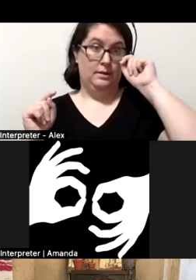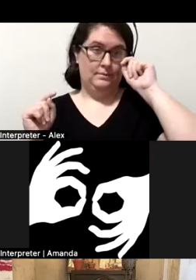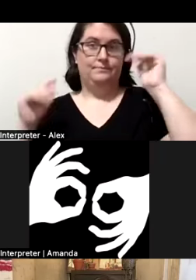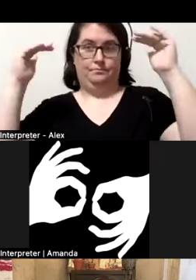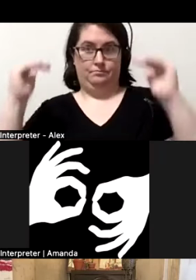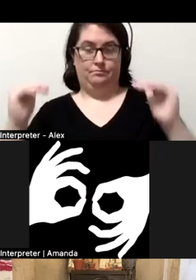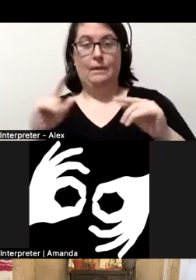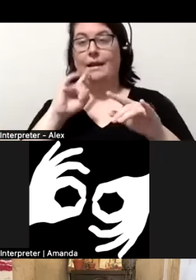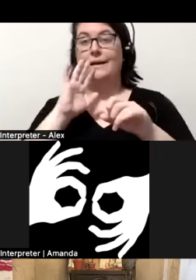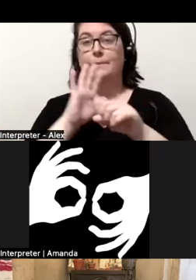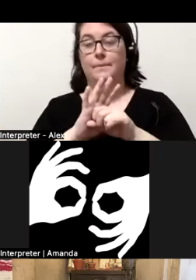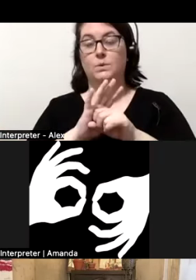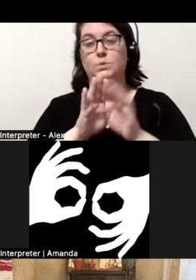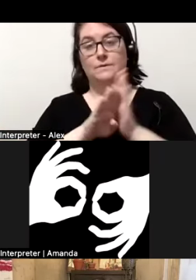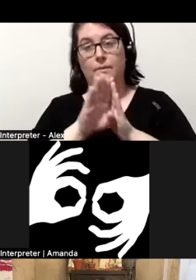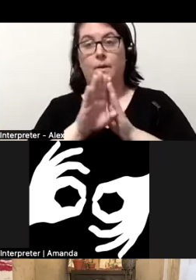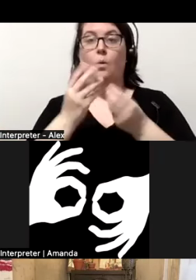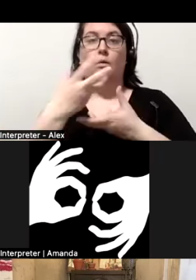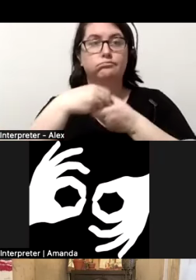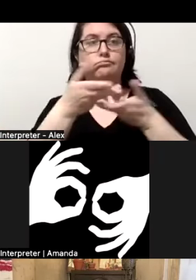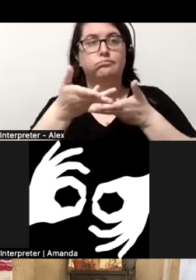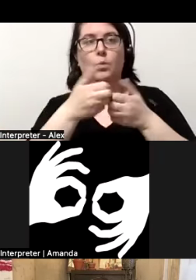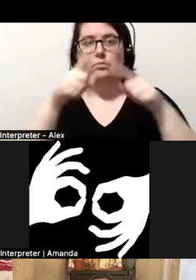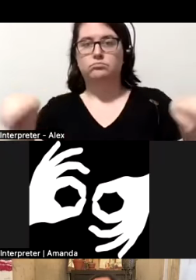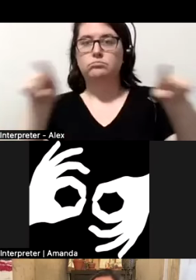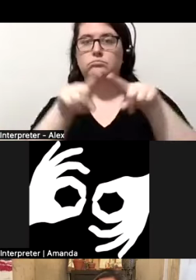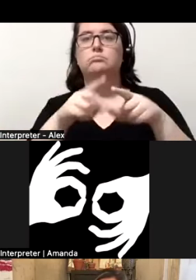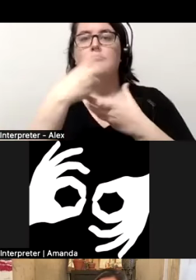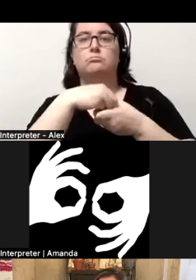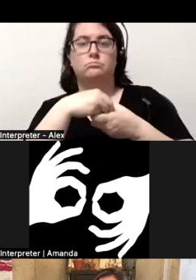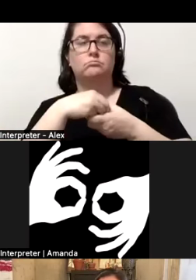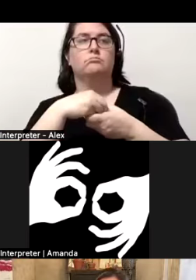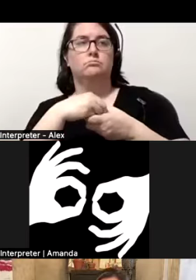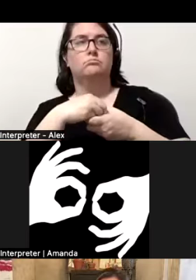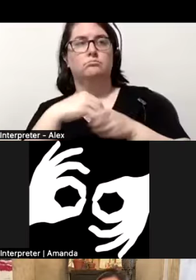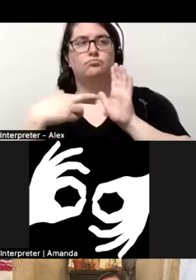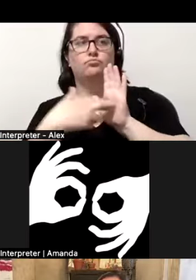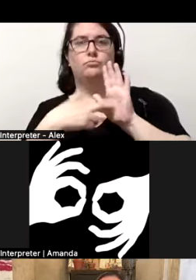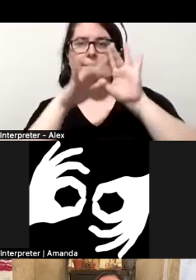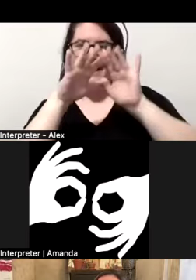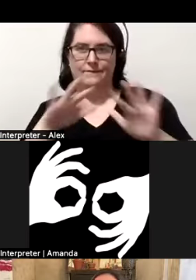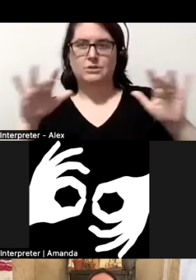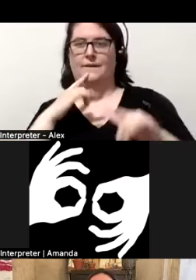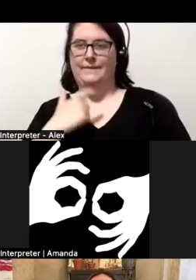for a commitment to developing and or engaging audiences and participants that reflect the diversity of Kingston.